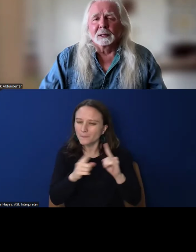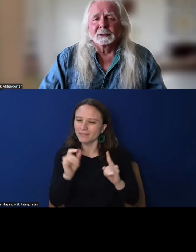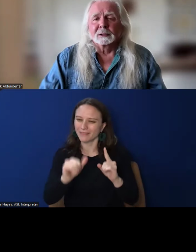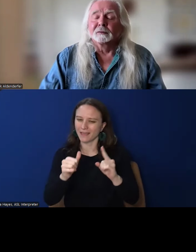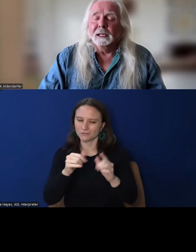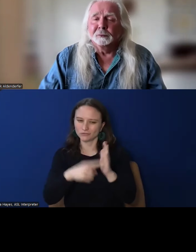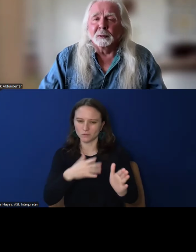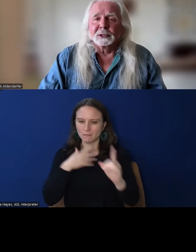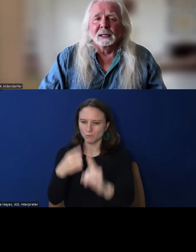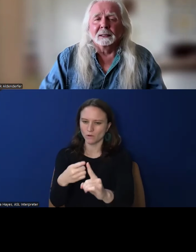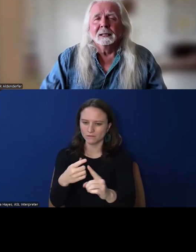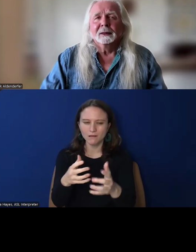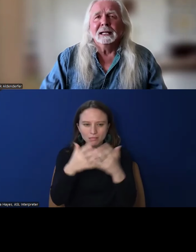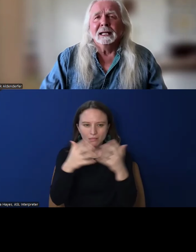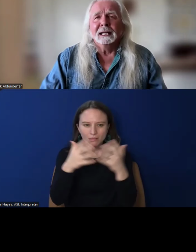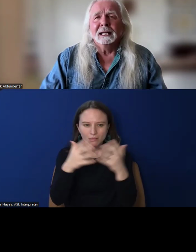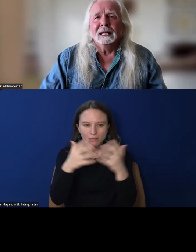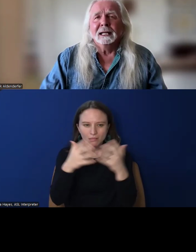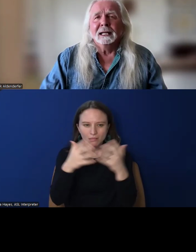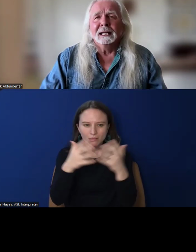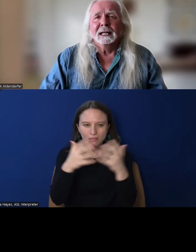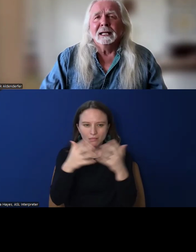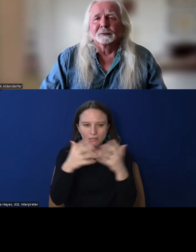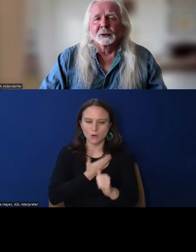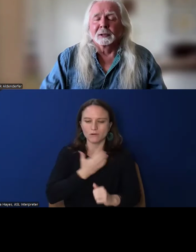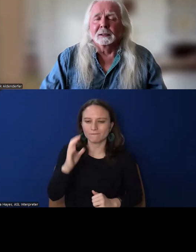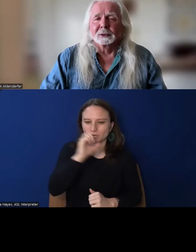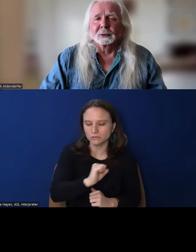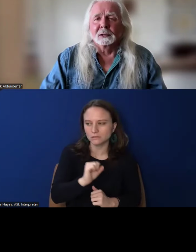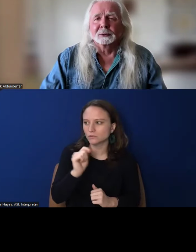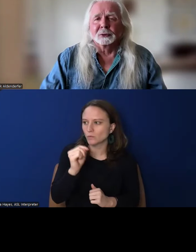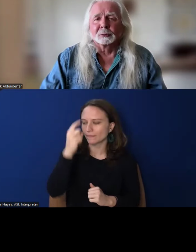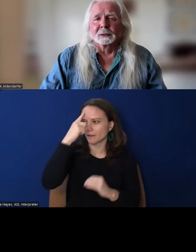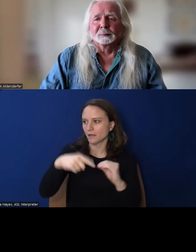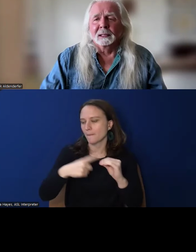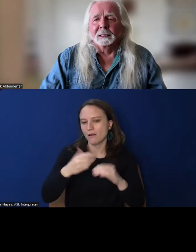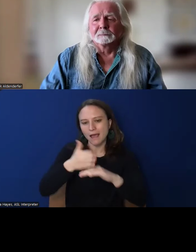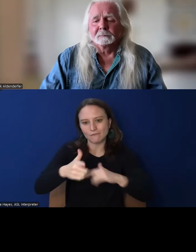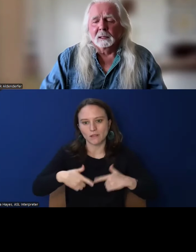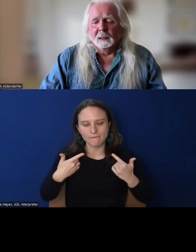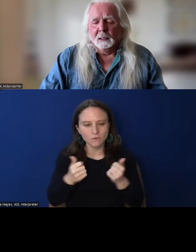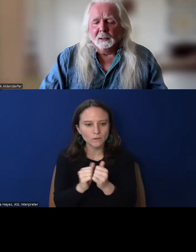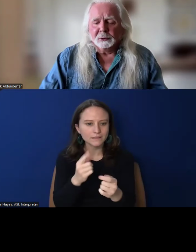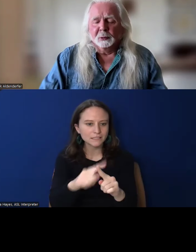this process of inference about thinking afterlife in different archaeological cultures around the planet.